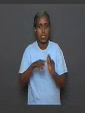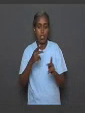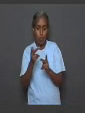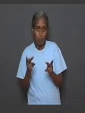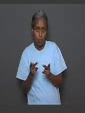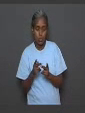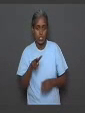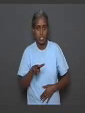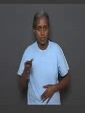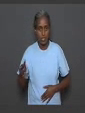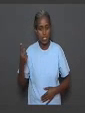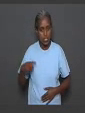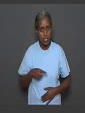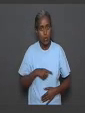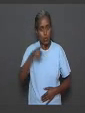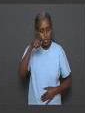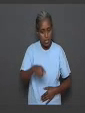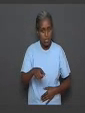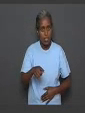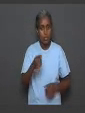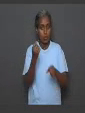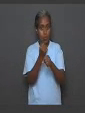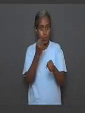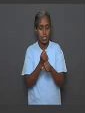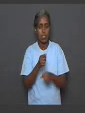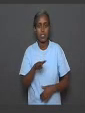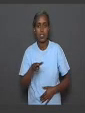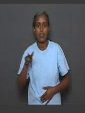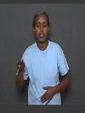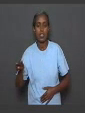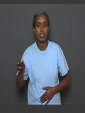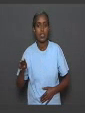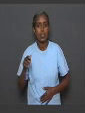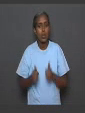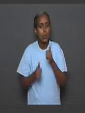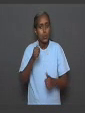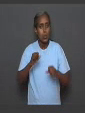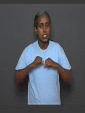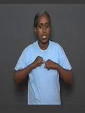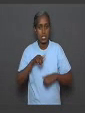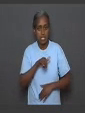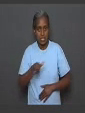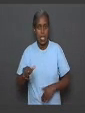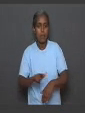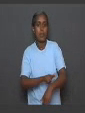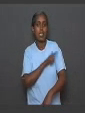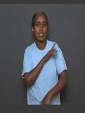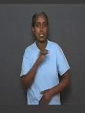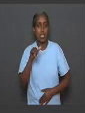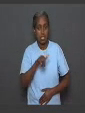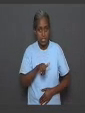vector, we need to construct a vector which has the same length and